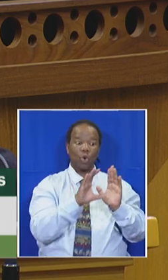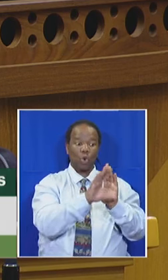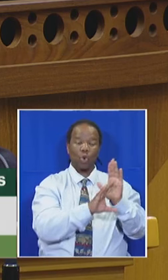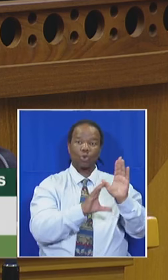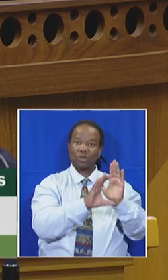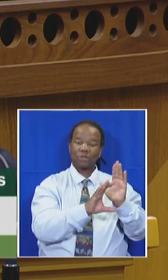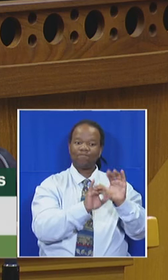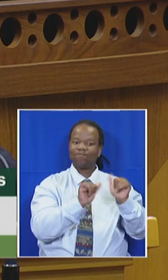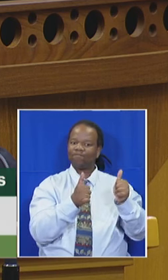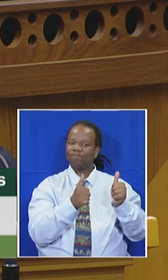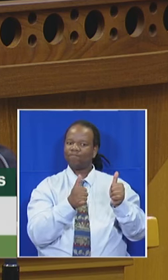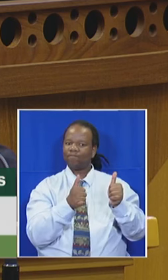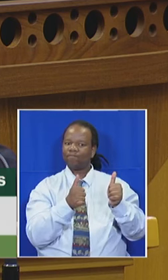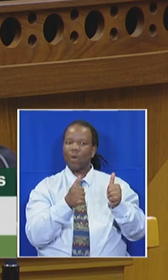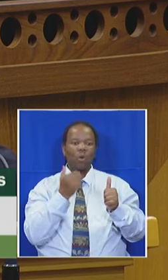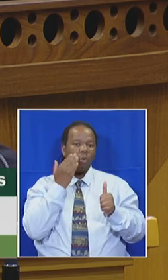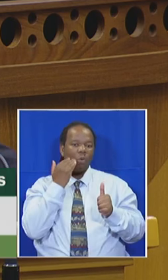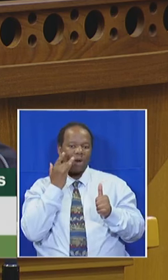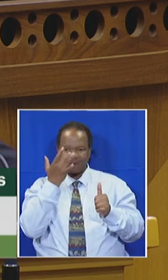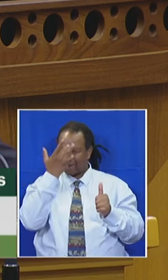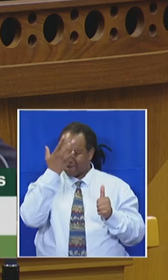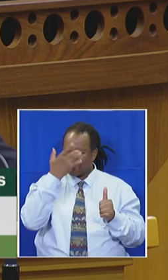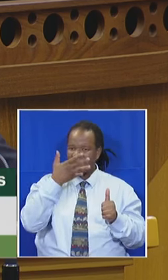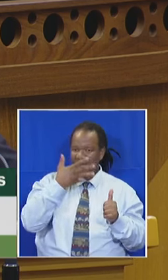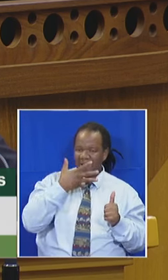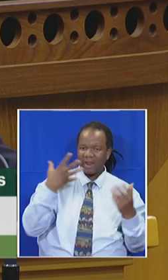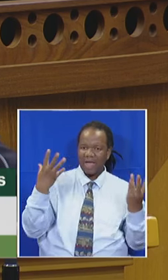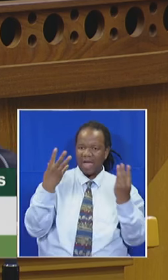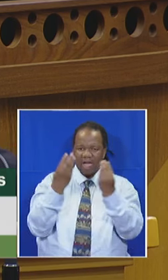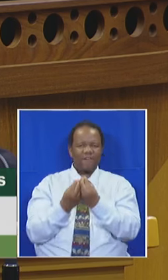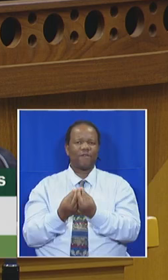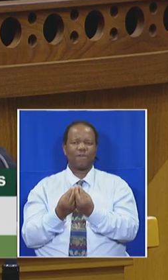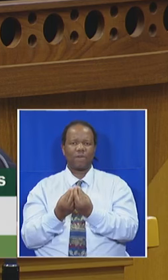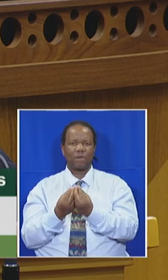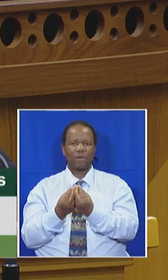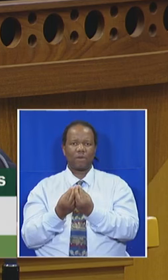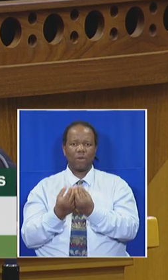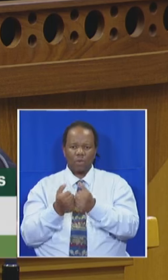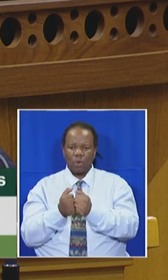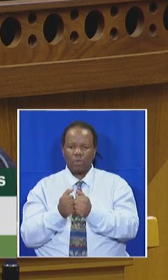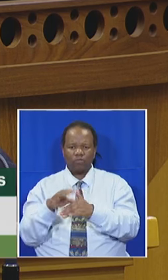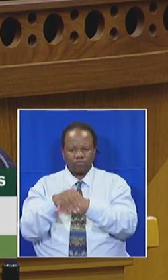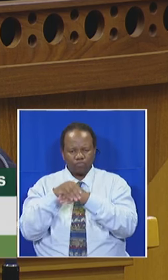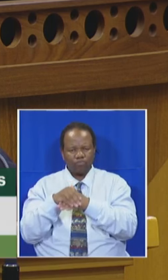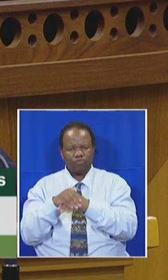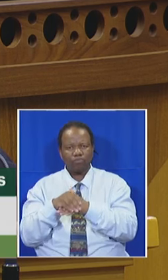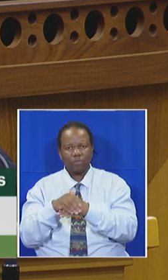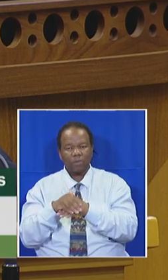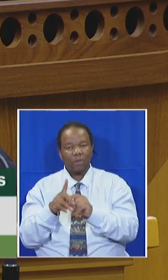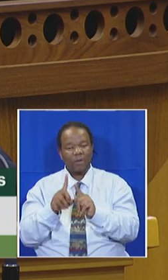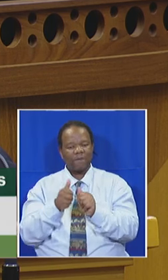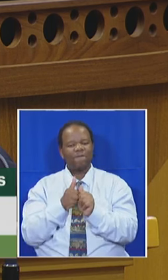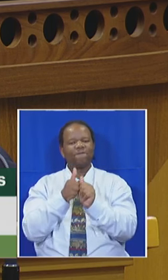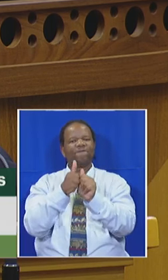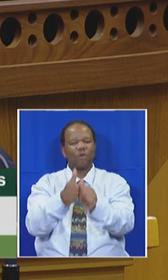of the past and to establish a society based on democratic values,